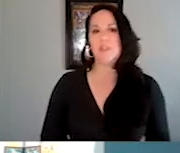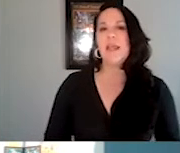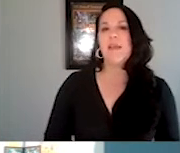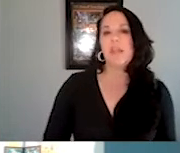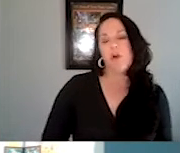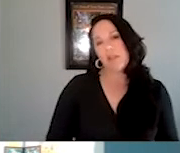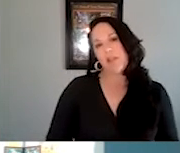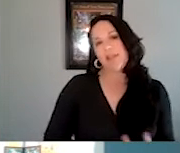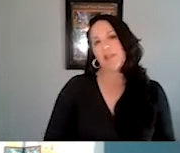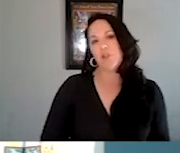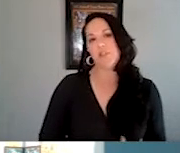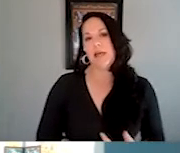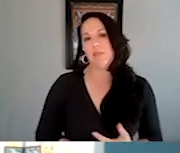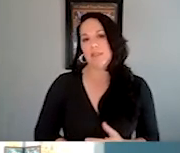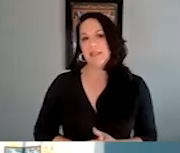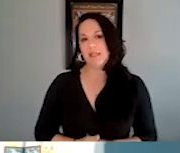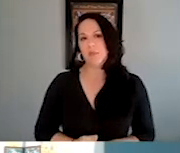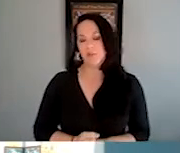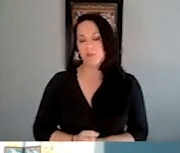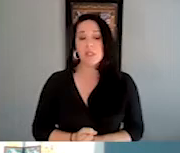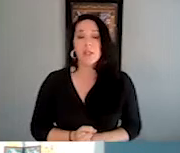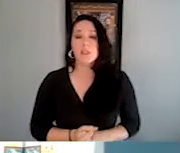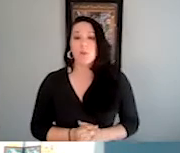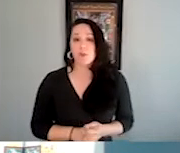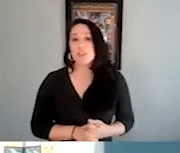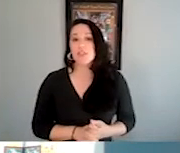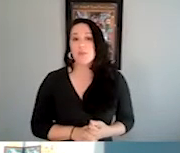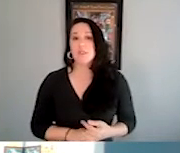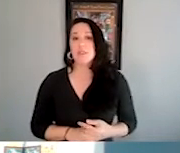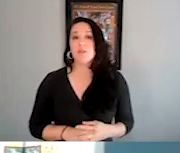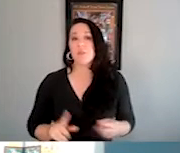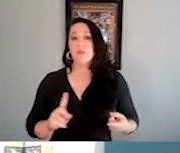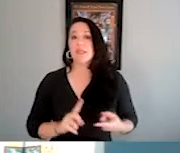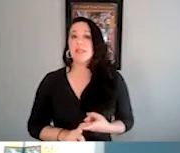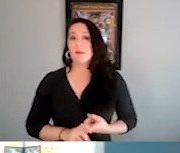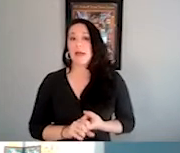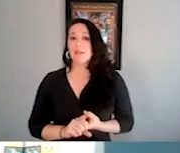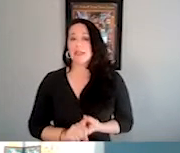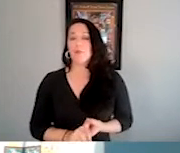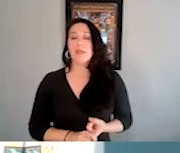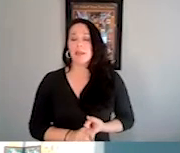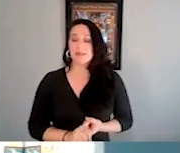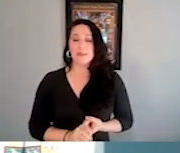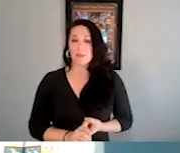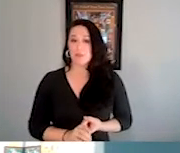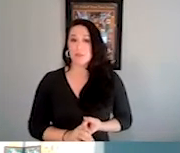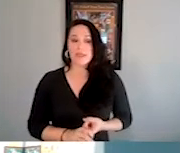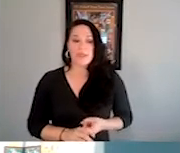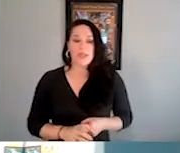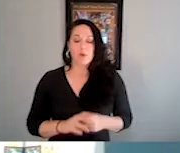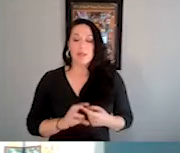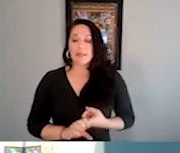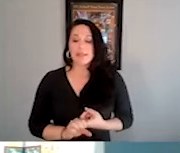resource officer, they don't feel like they can trust you with how that data is going to be used. So one of the first things we need to do is be really clear about how data will be collected and